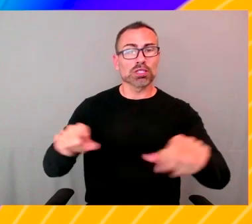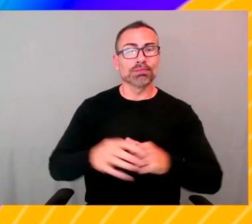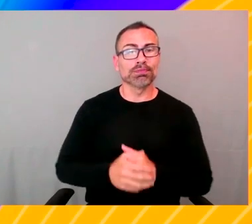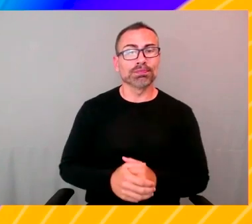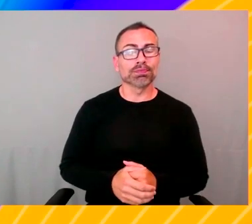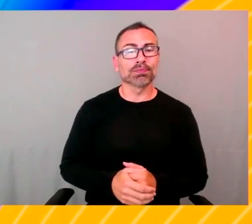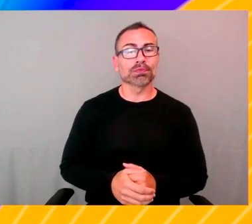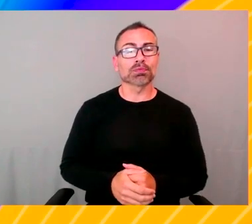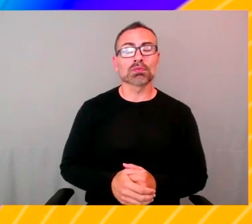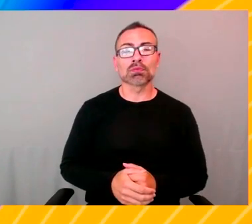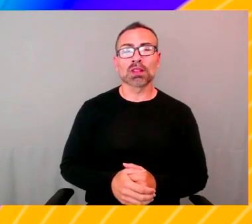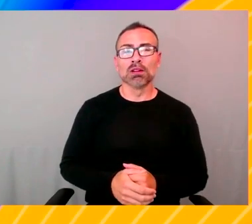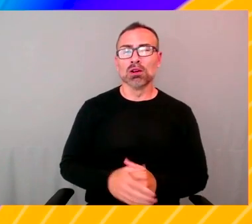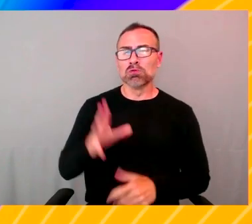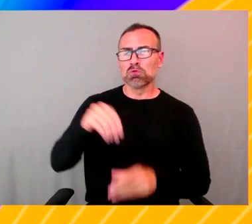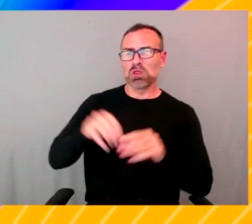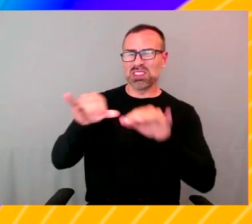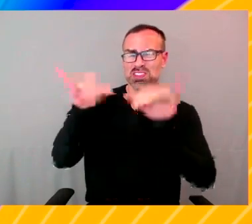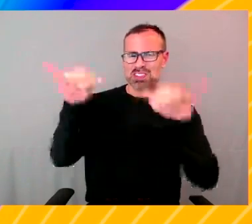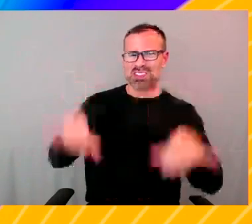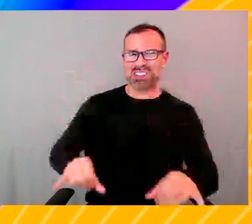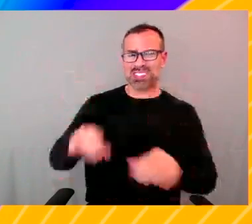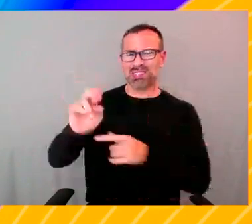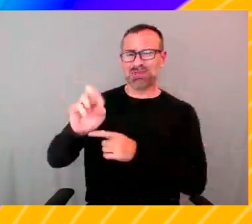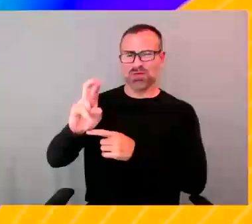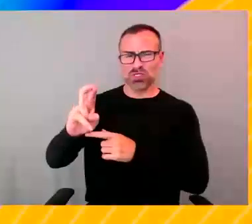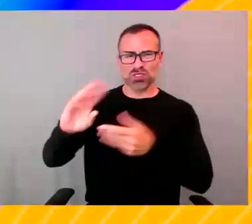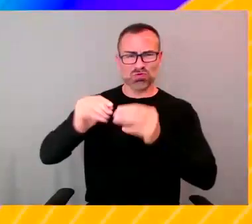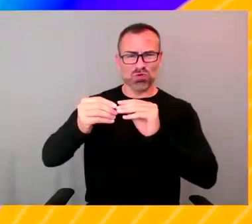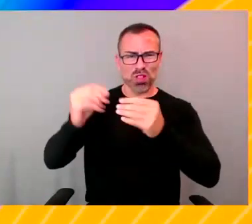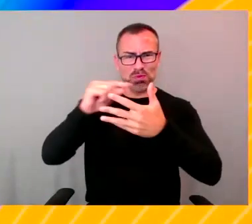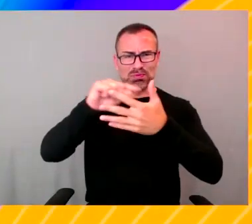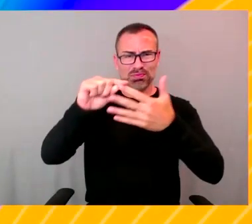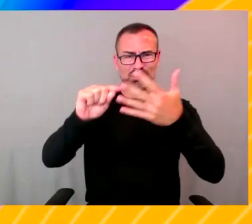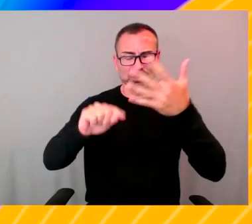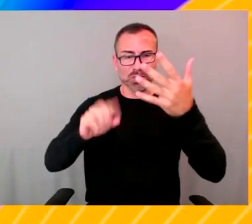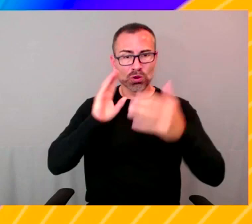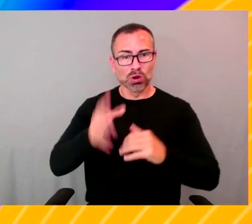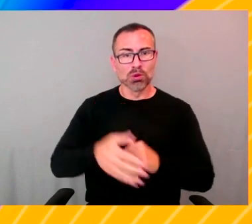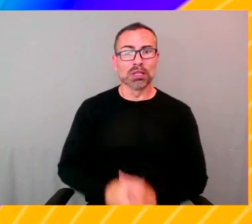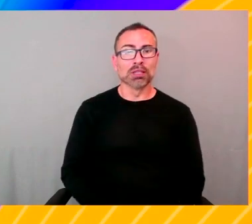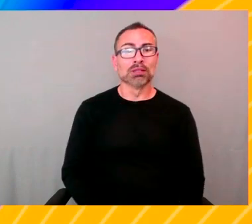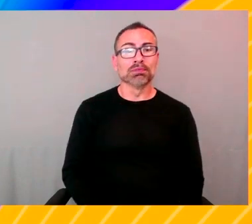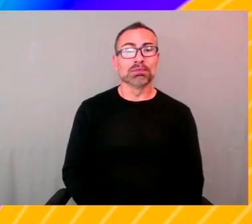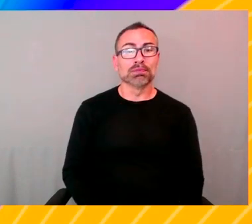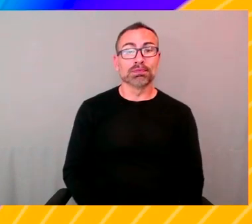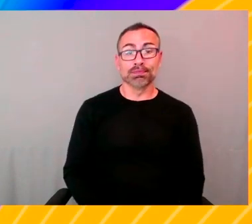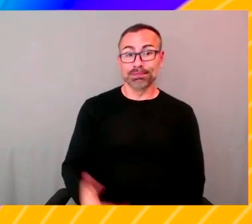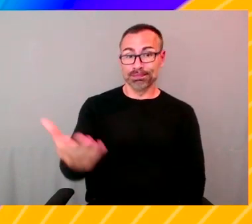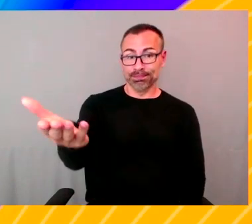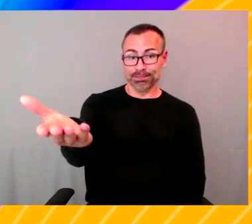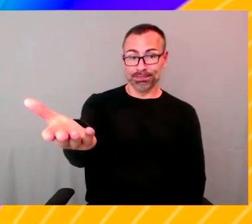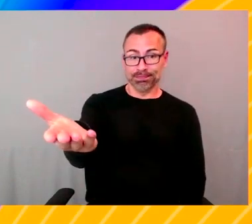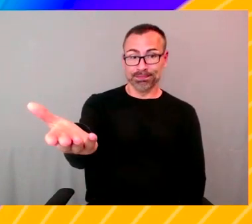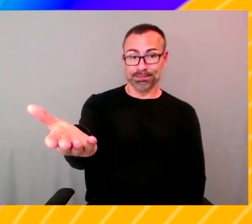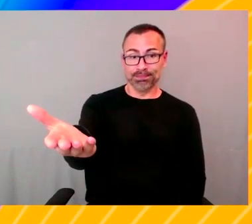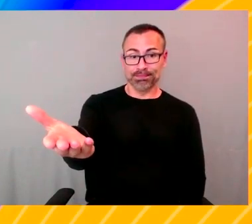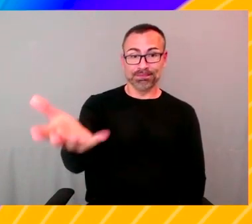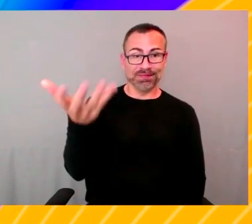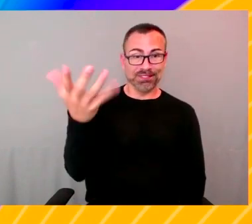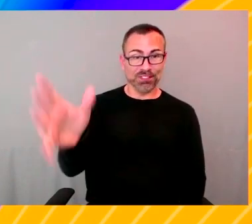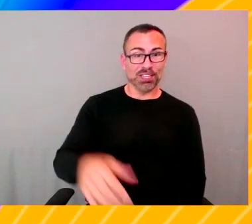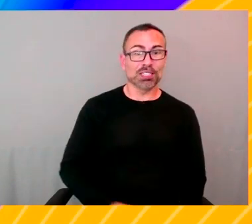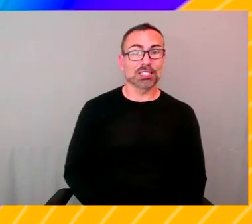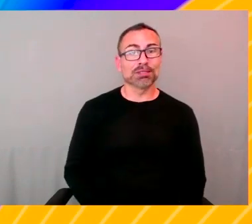system as well. And so now we're done. We've published that list of steps, and now it's ready